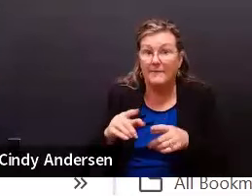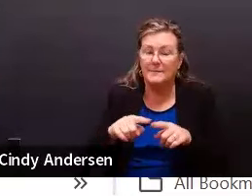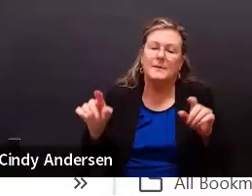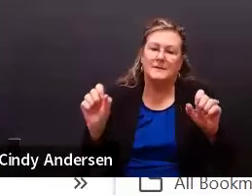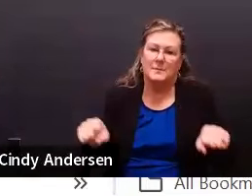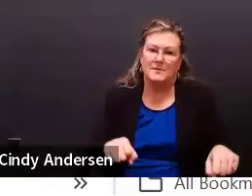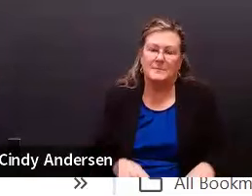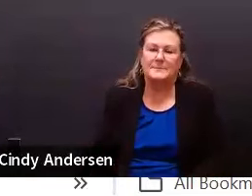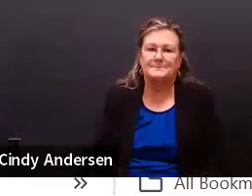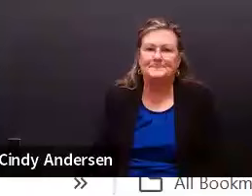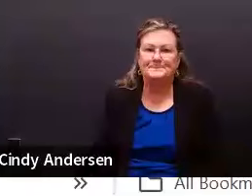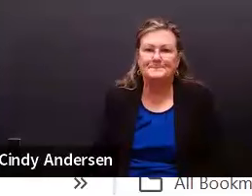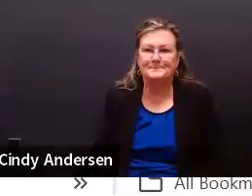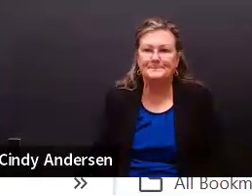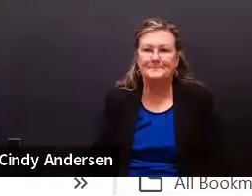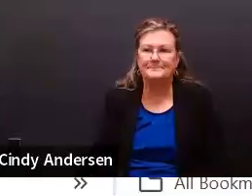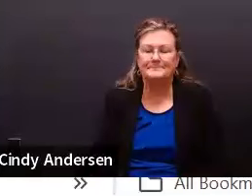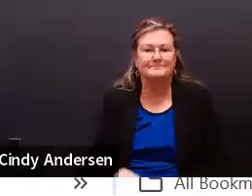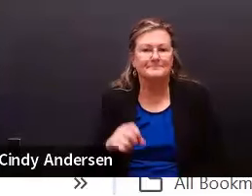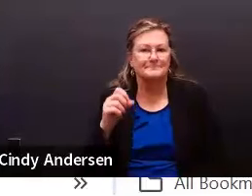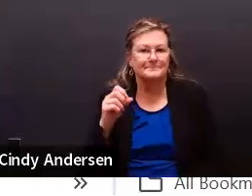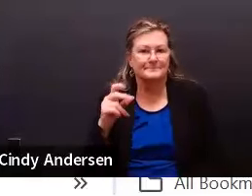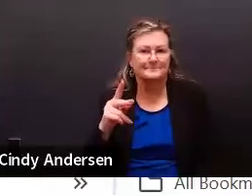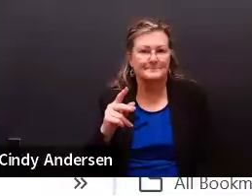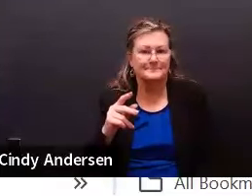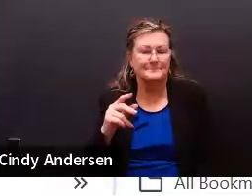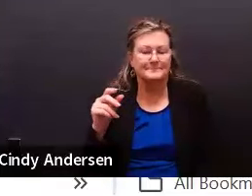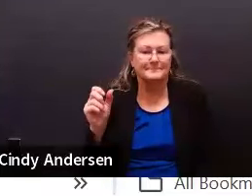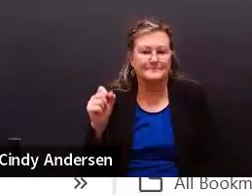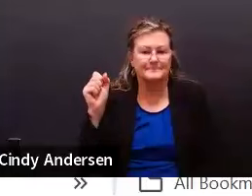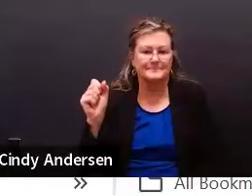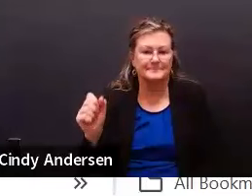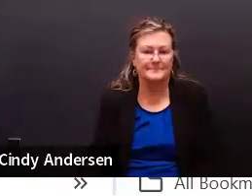Good. Okay. Yeah.